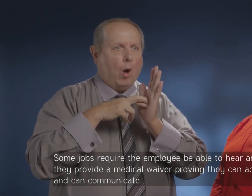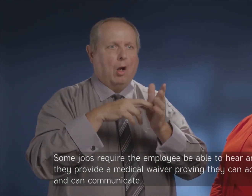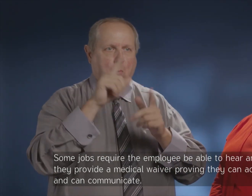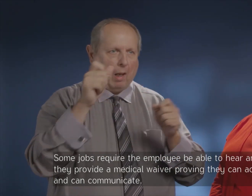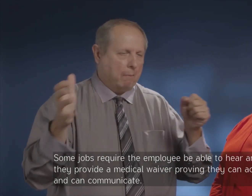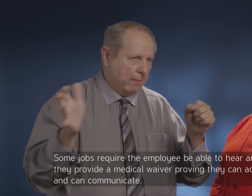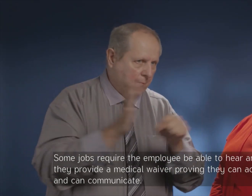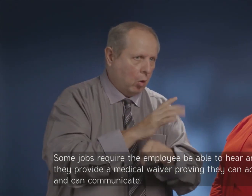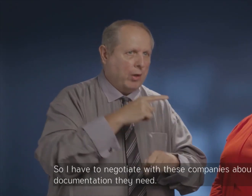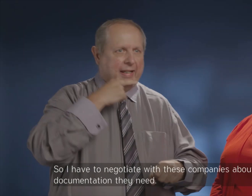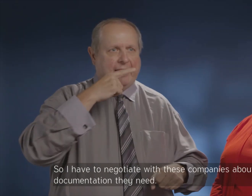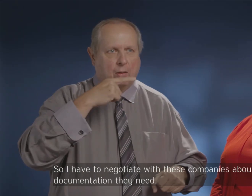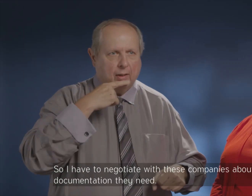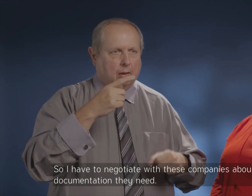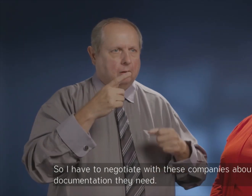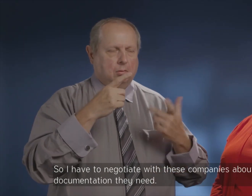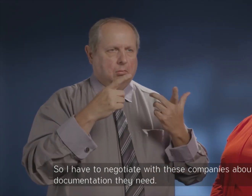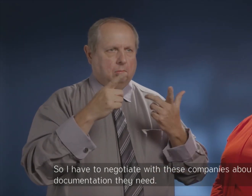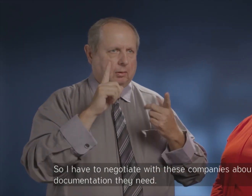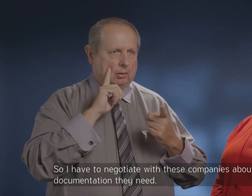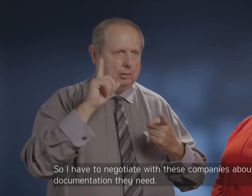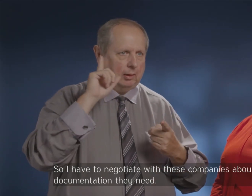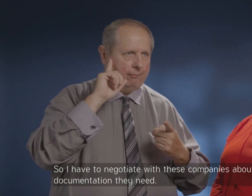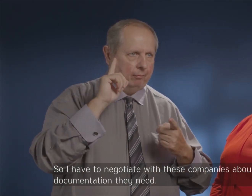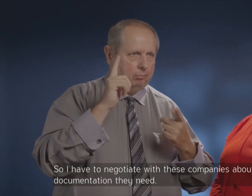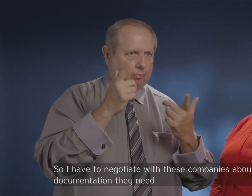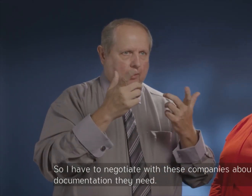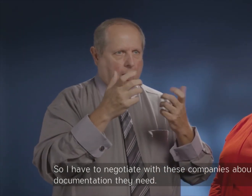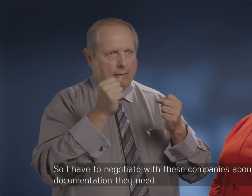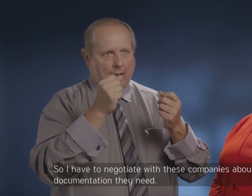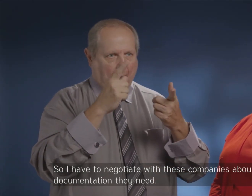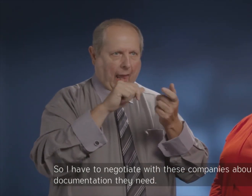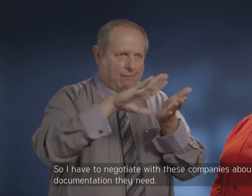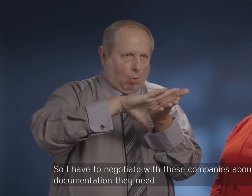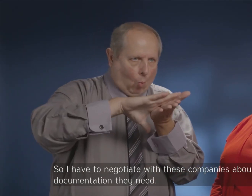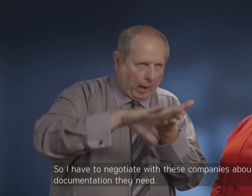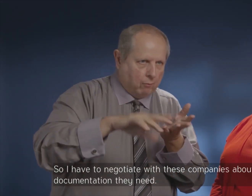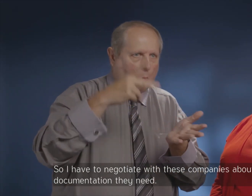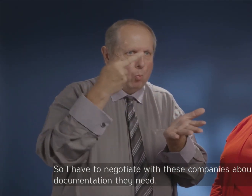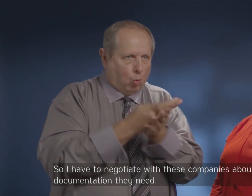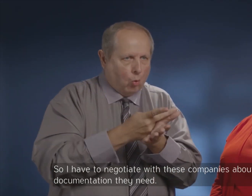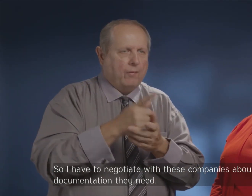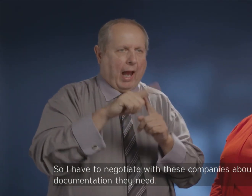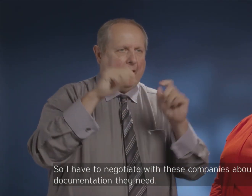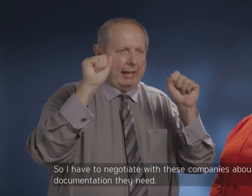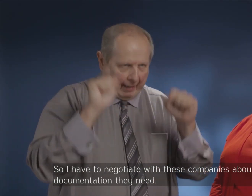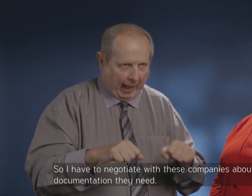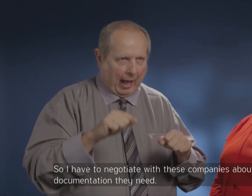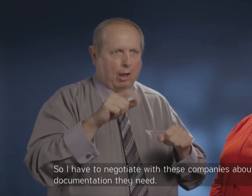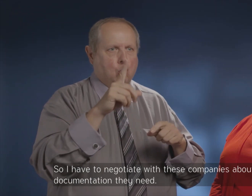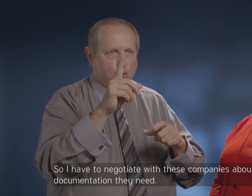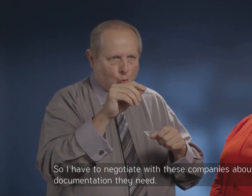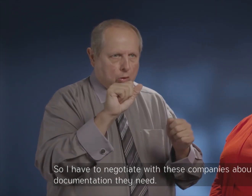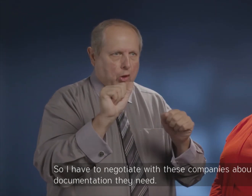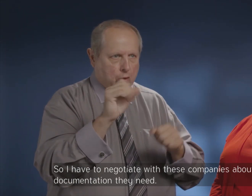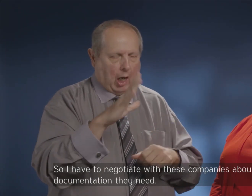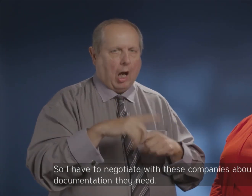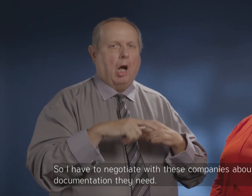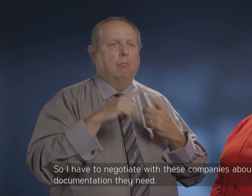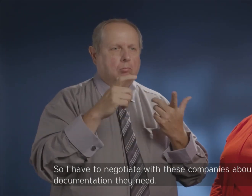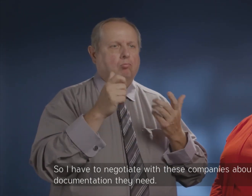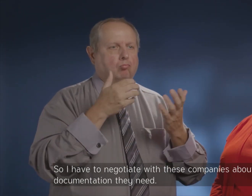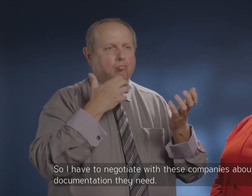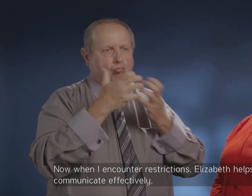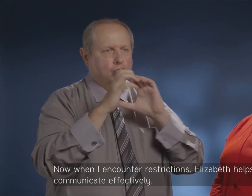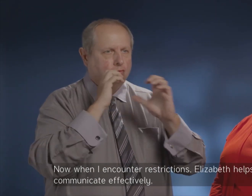can communicate. So I have to negotiate with these companies about what documentation they